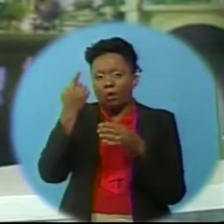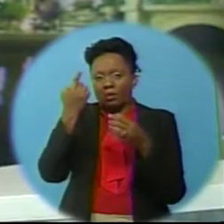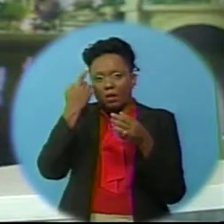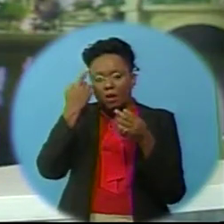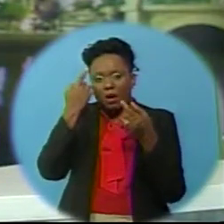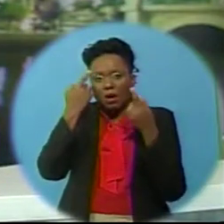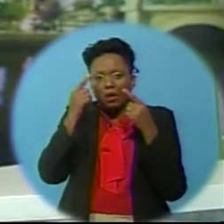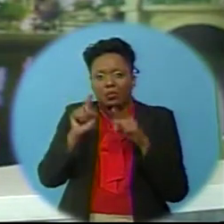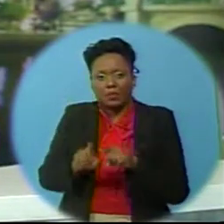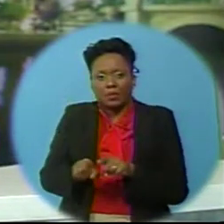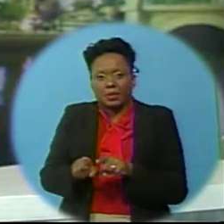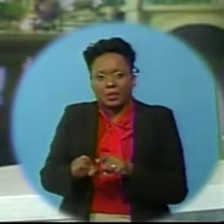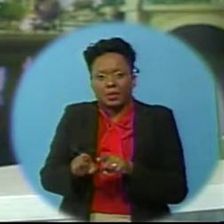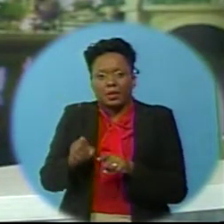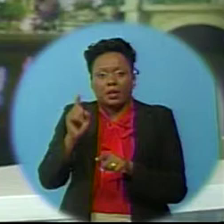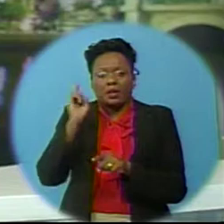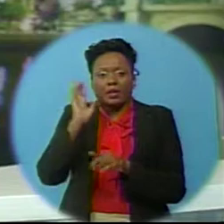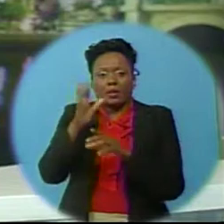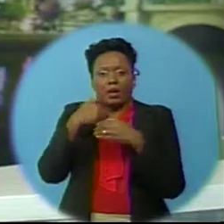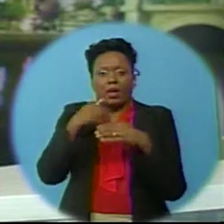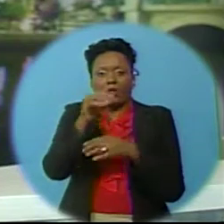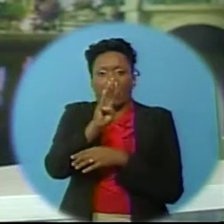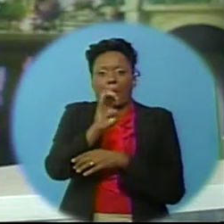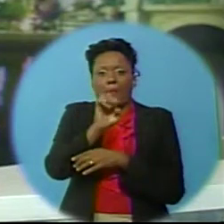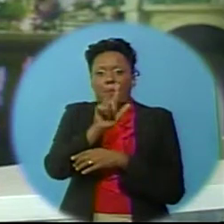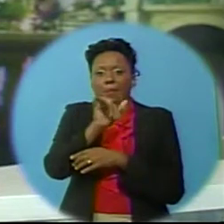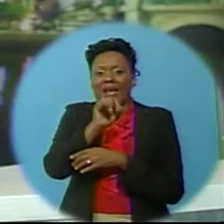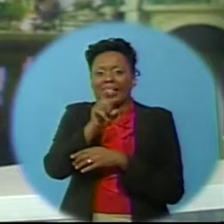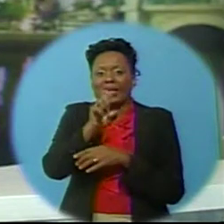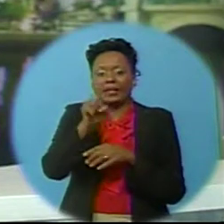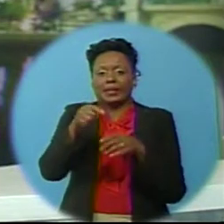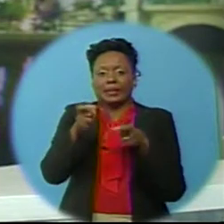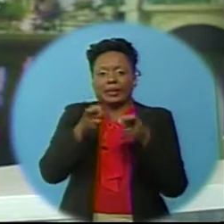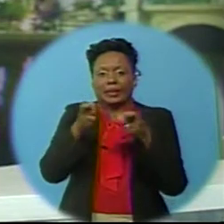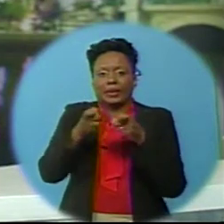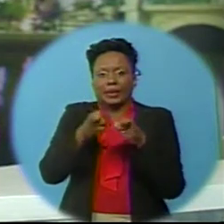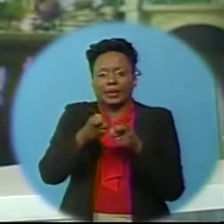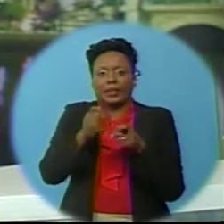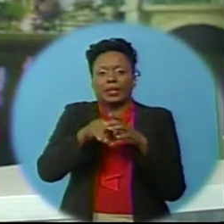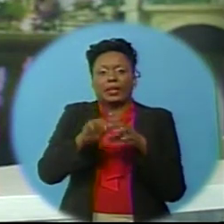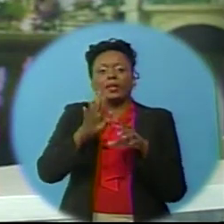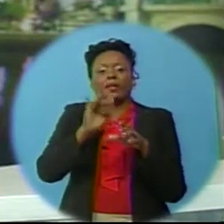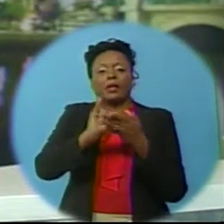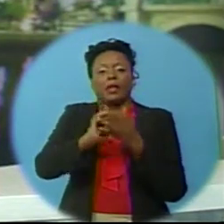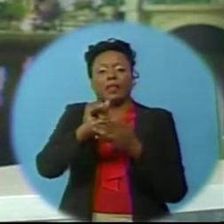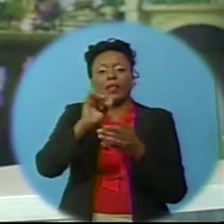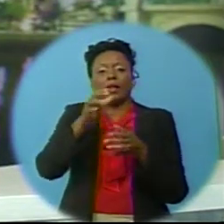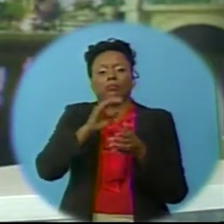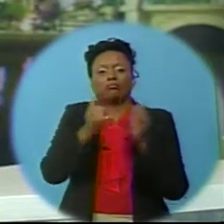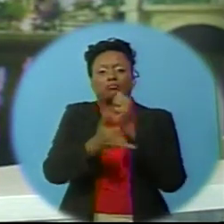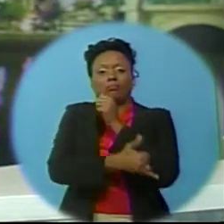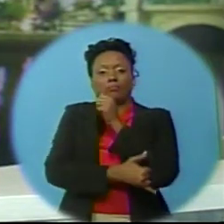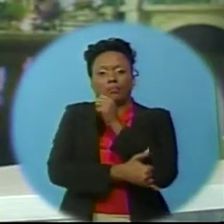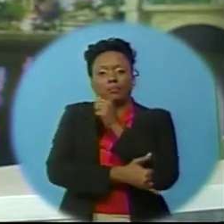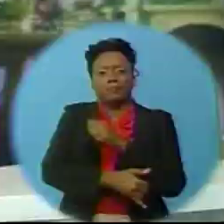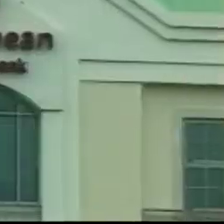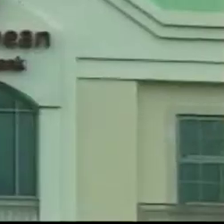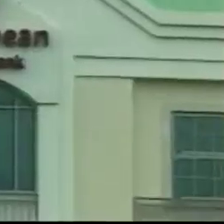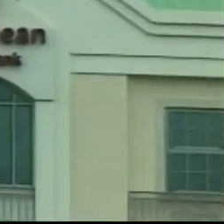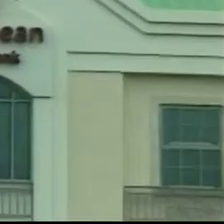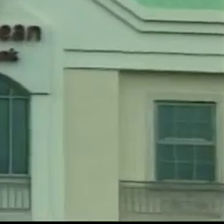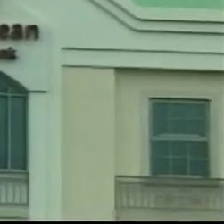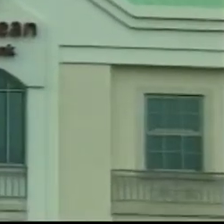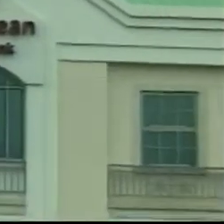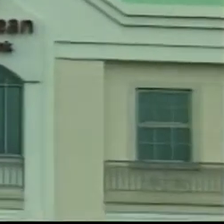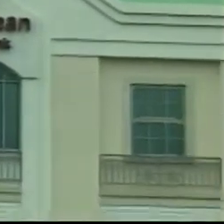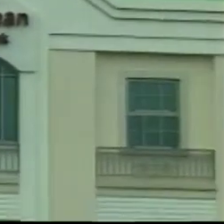acquiring the assets of the Belize operations of CIBC First Caribbean. Ryan Broom has more. The transaction